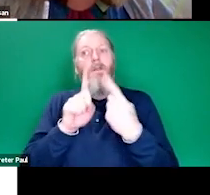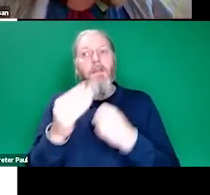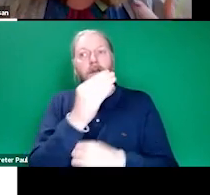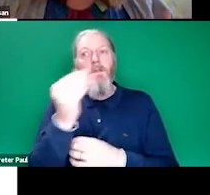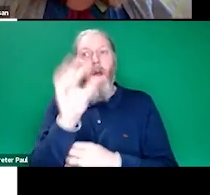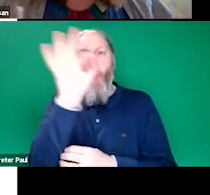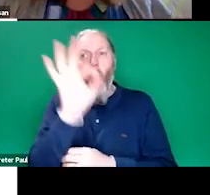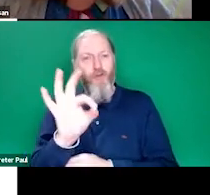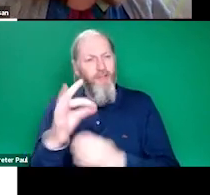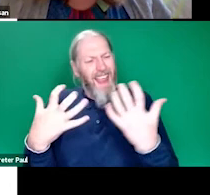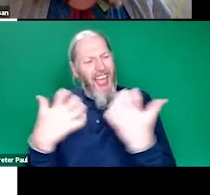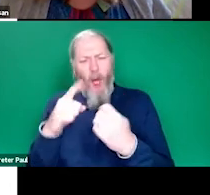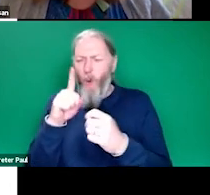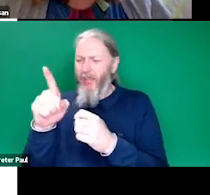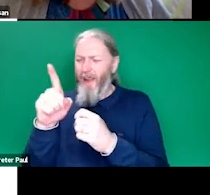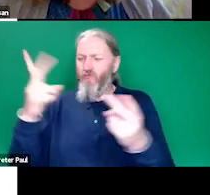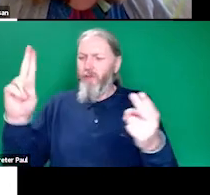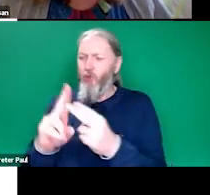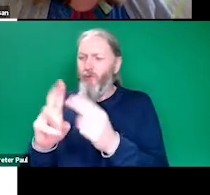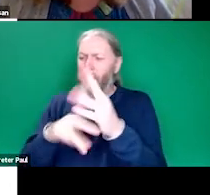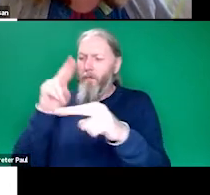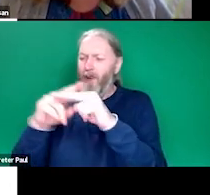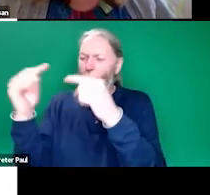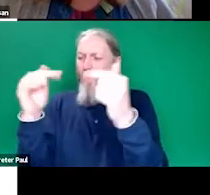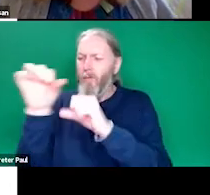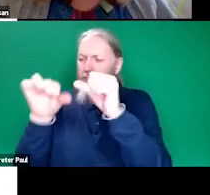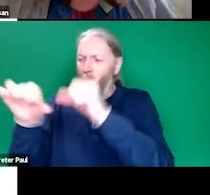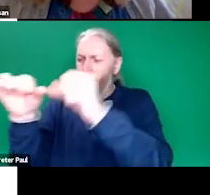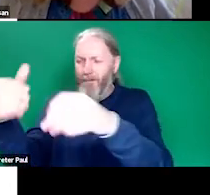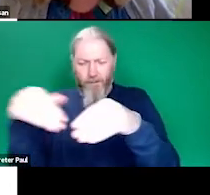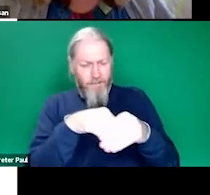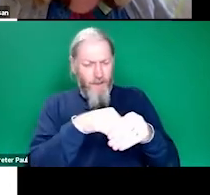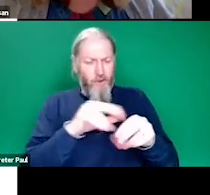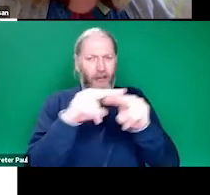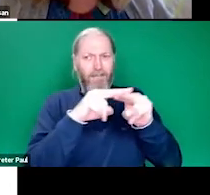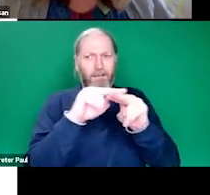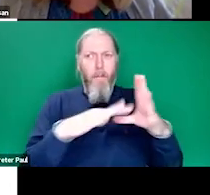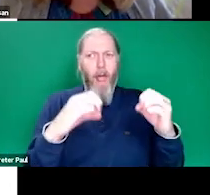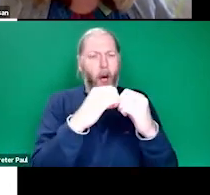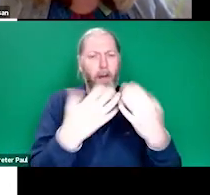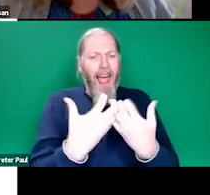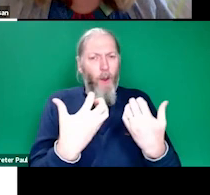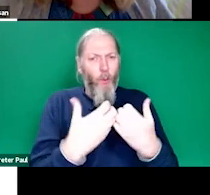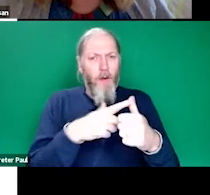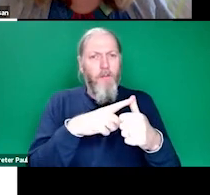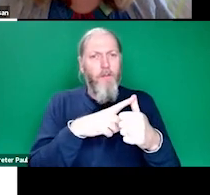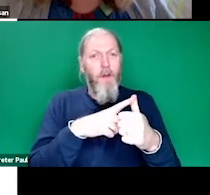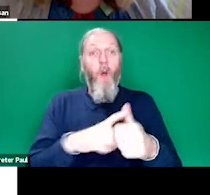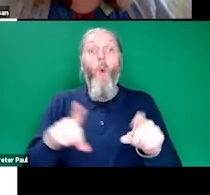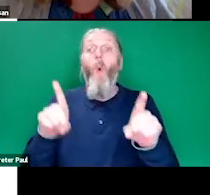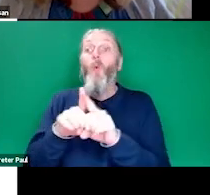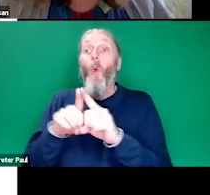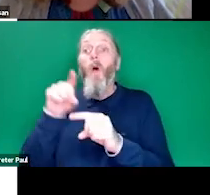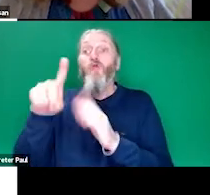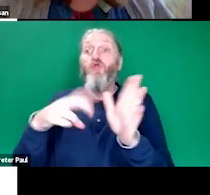Parental Conflict programme fits in with family hubs, because it definitely does. And then we'll have a webinar on the 9th